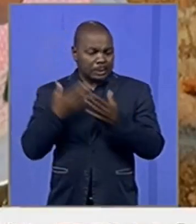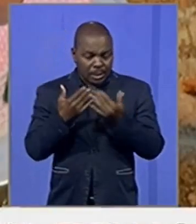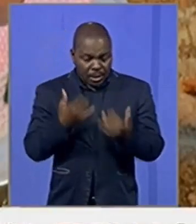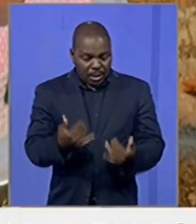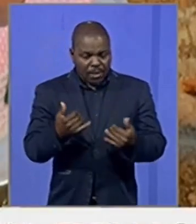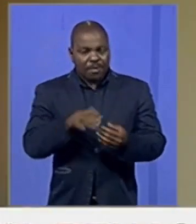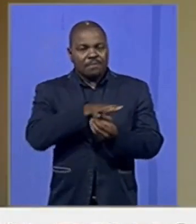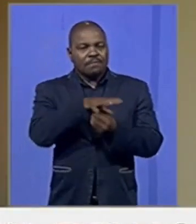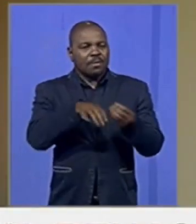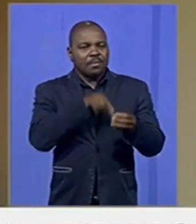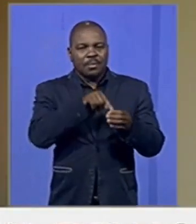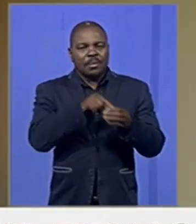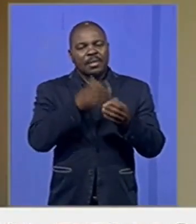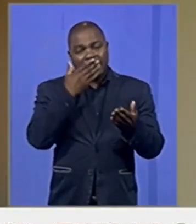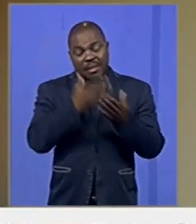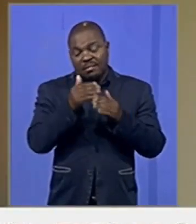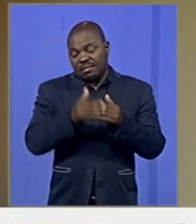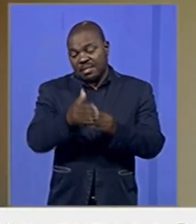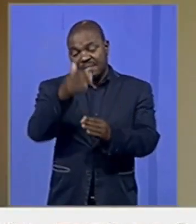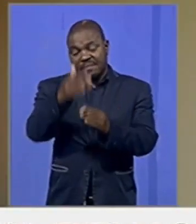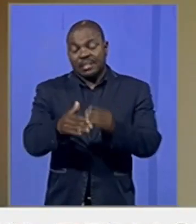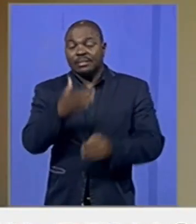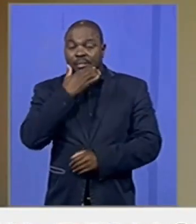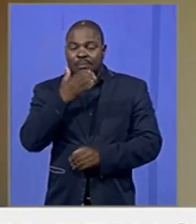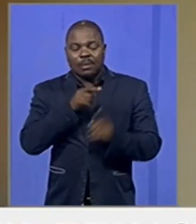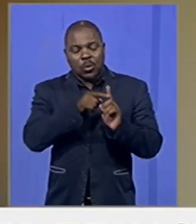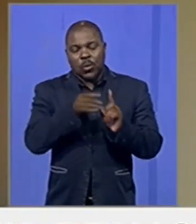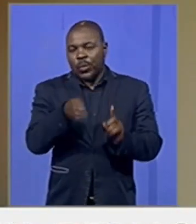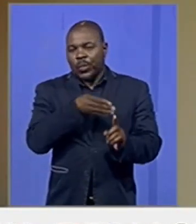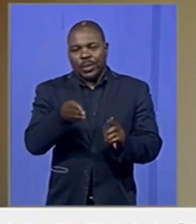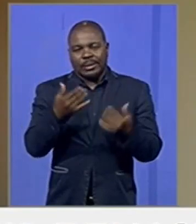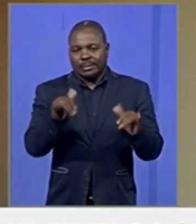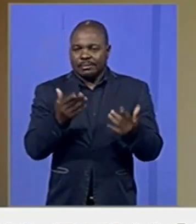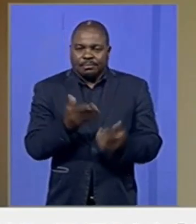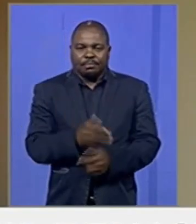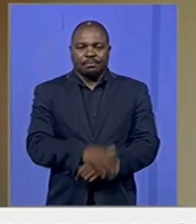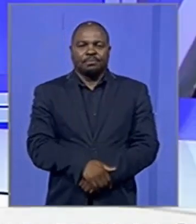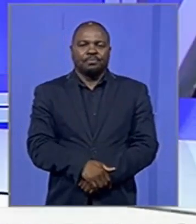Mkhonto ba ka fetša maikhutšo a disemere gape ntle le morwa wa bona.